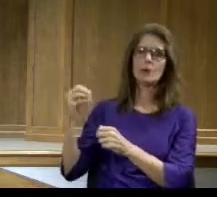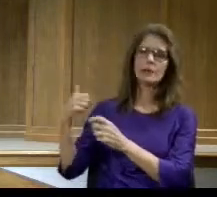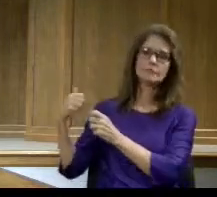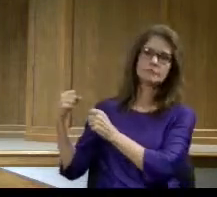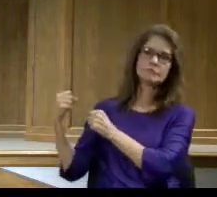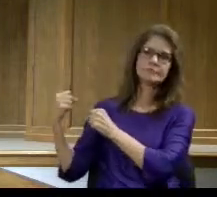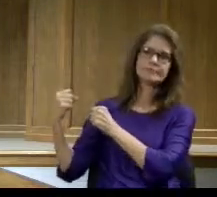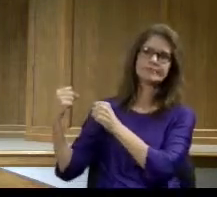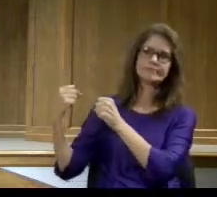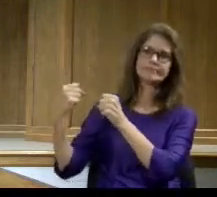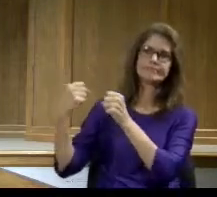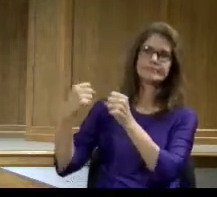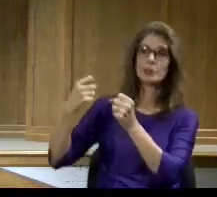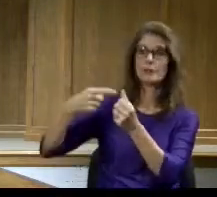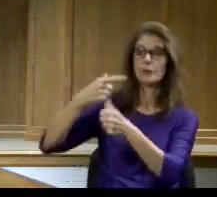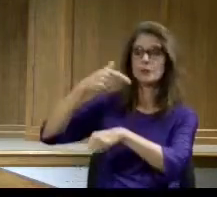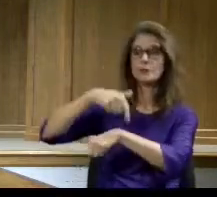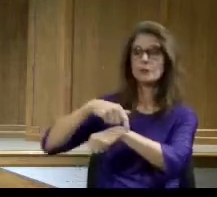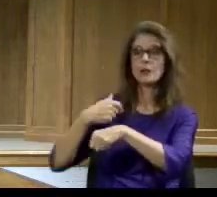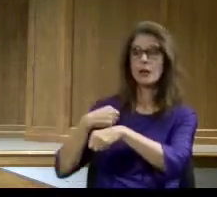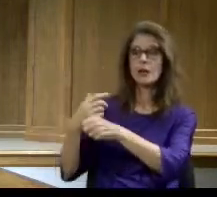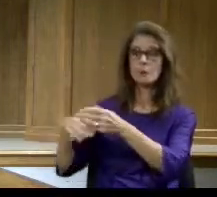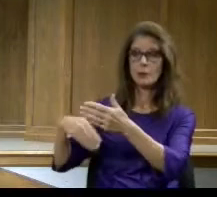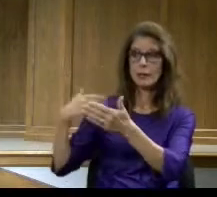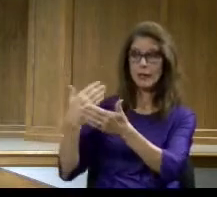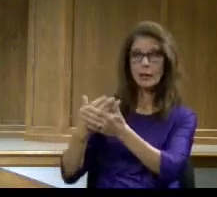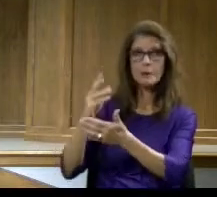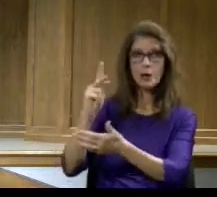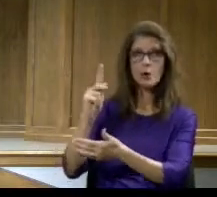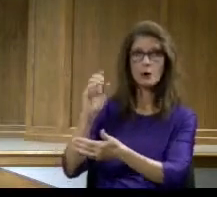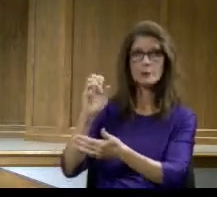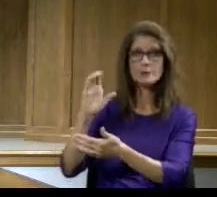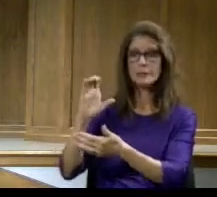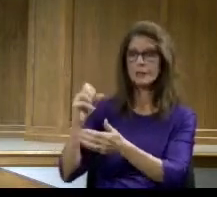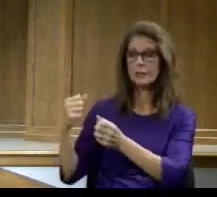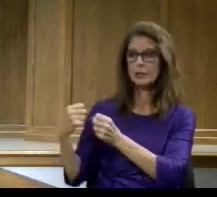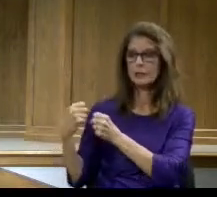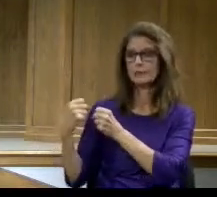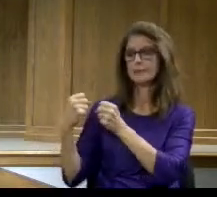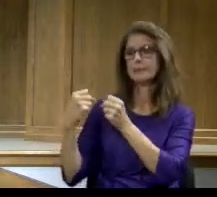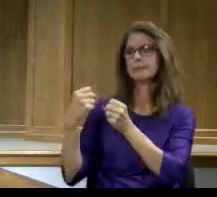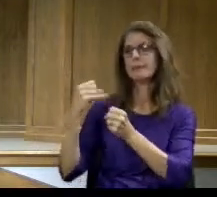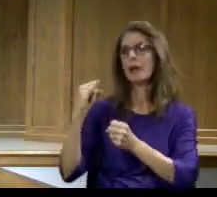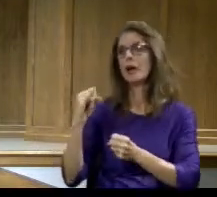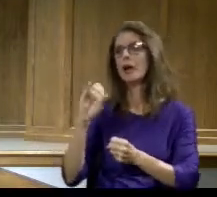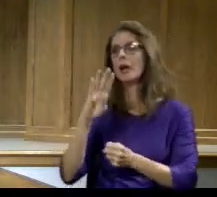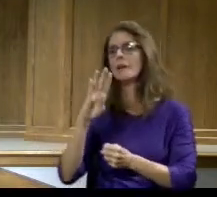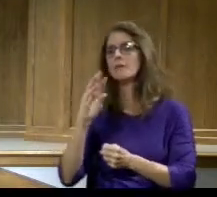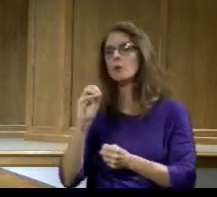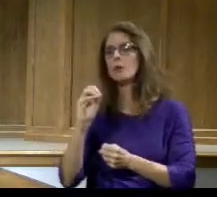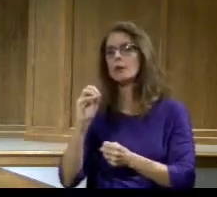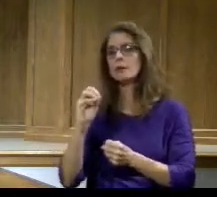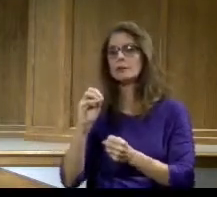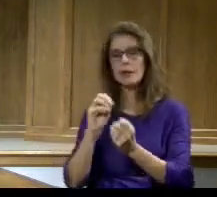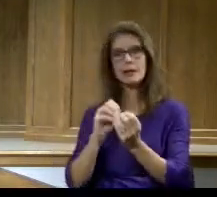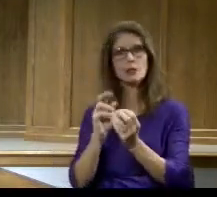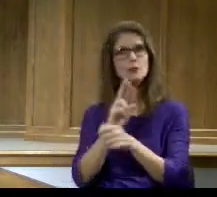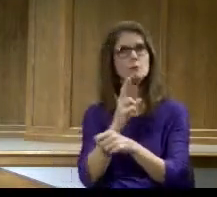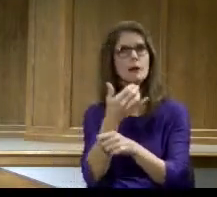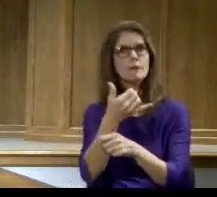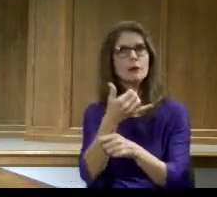So the first time that we came on 40, I put their address into my